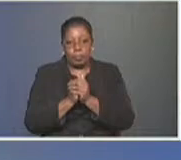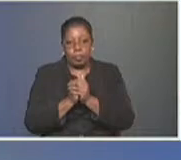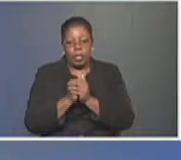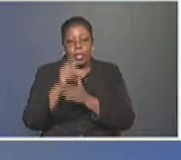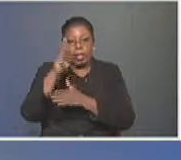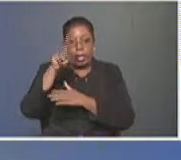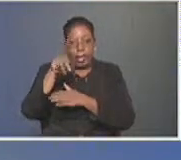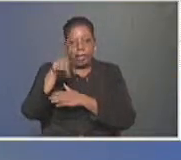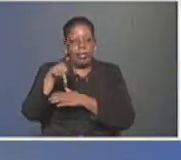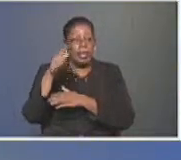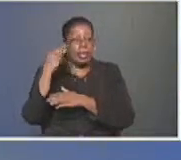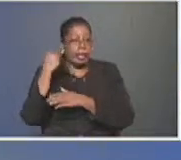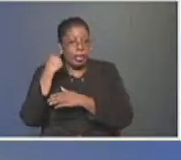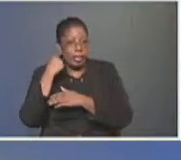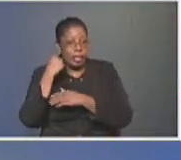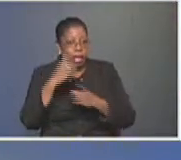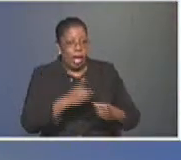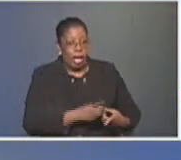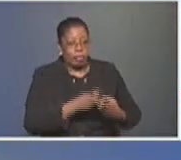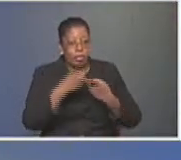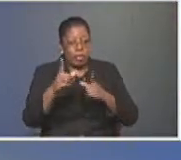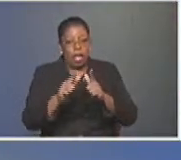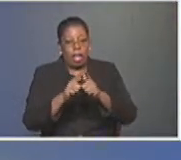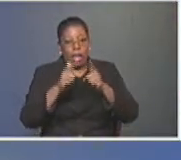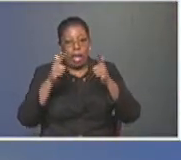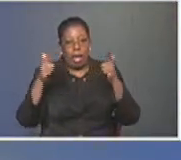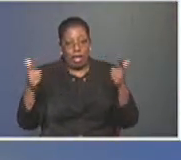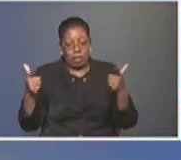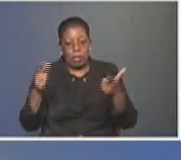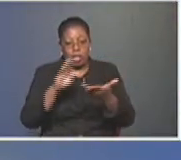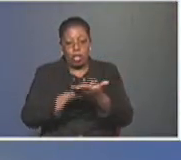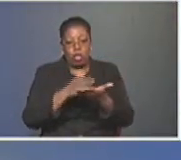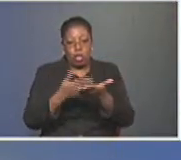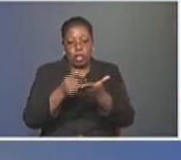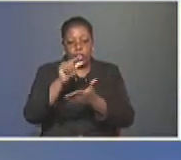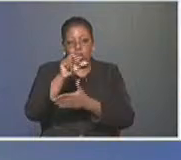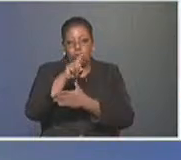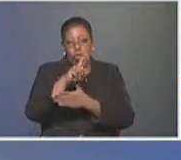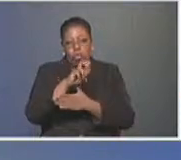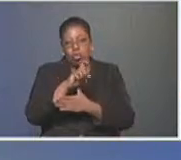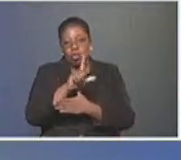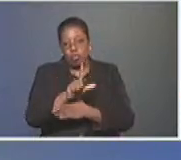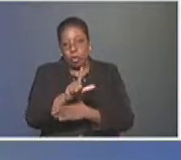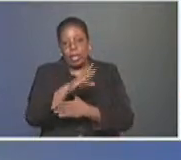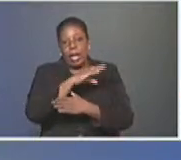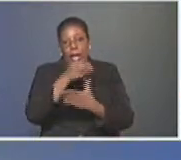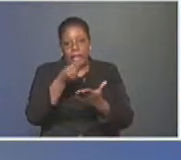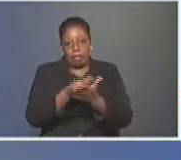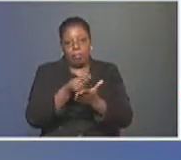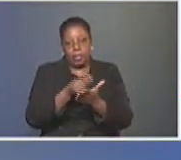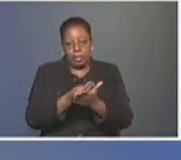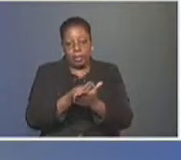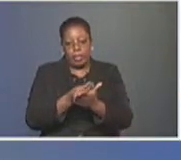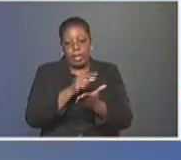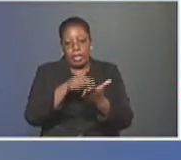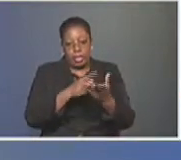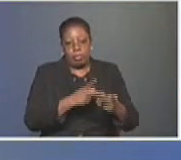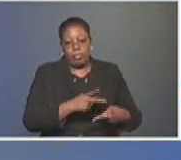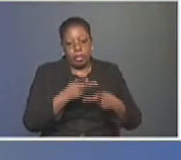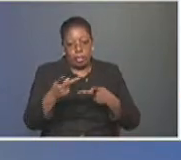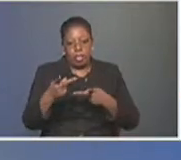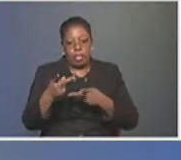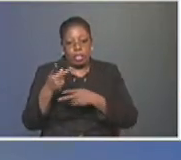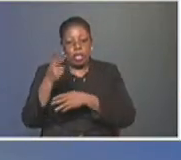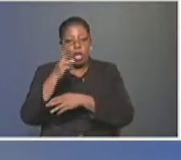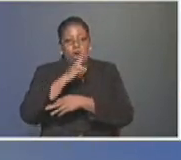MP heeded the call and presented the bishop with a large handmade cooking grill along with cash. During the presentation, Ramming